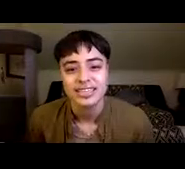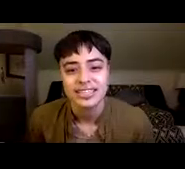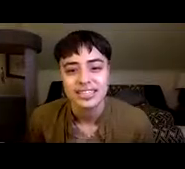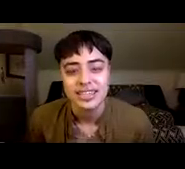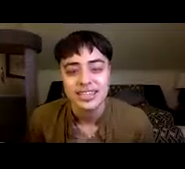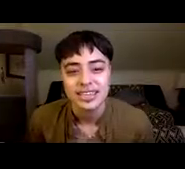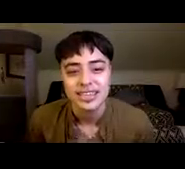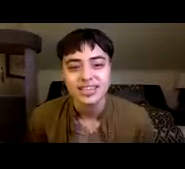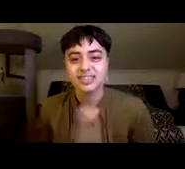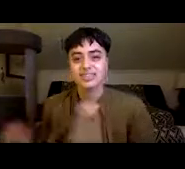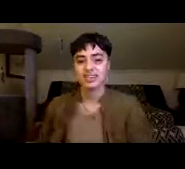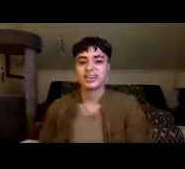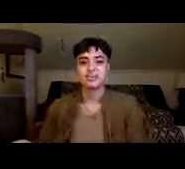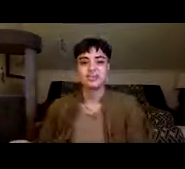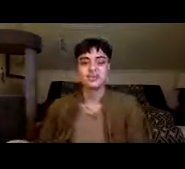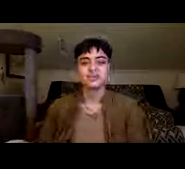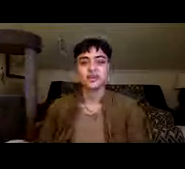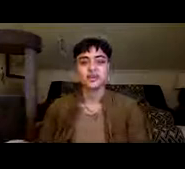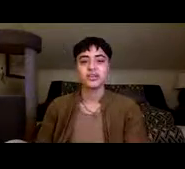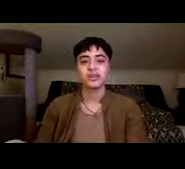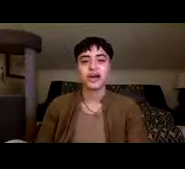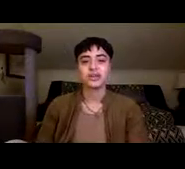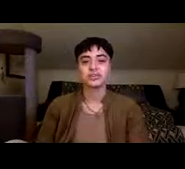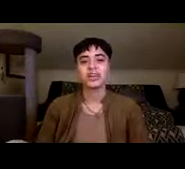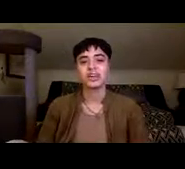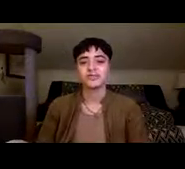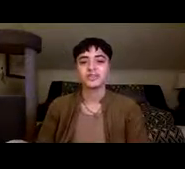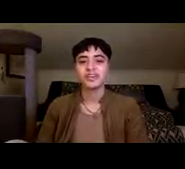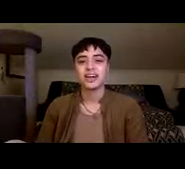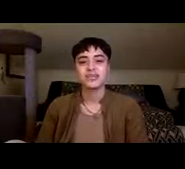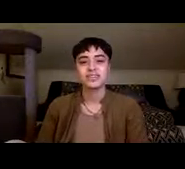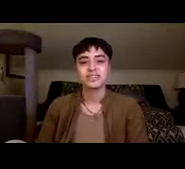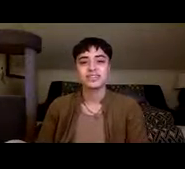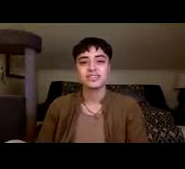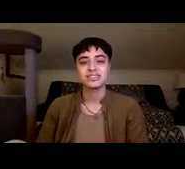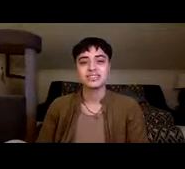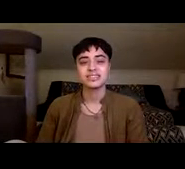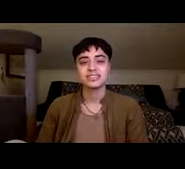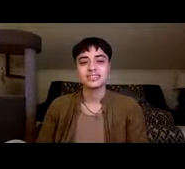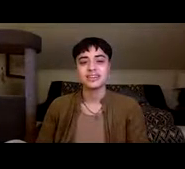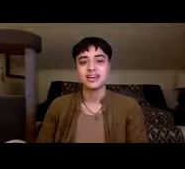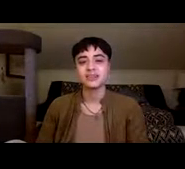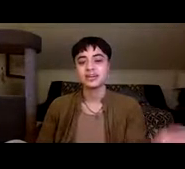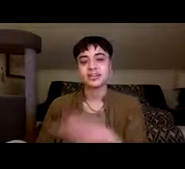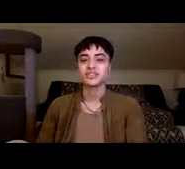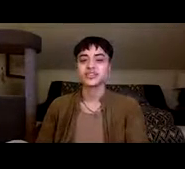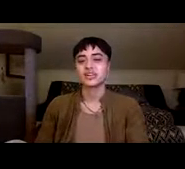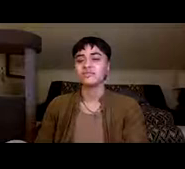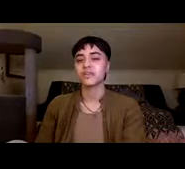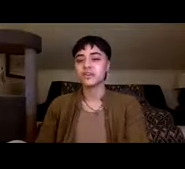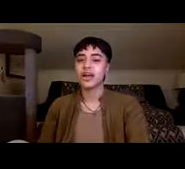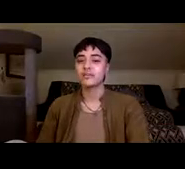And this is, can you go back? Yeah. This is a collection